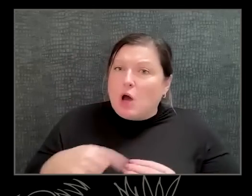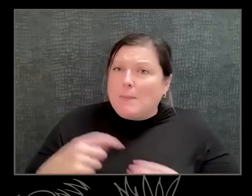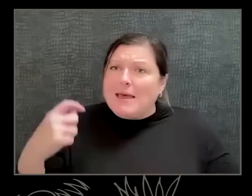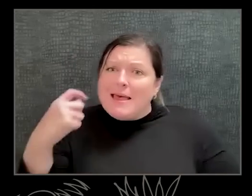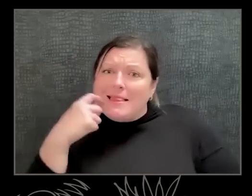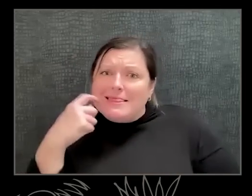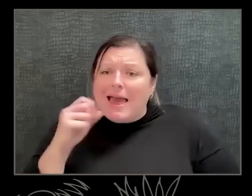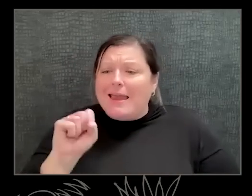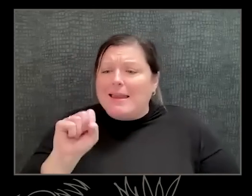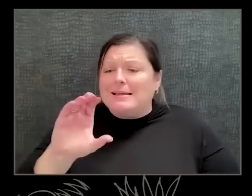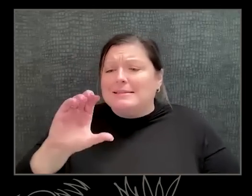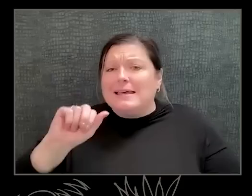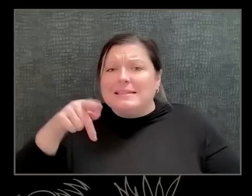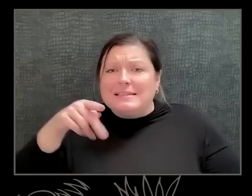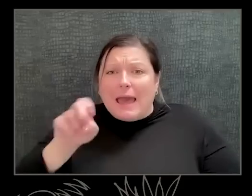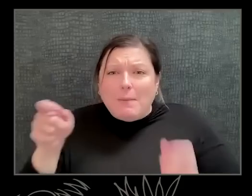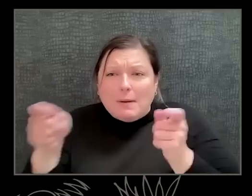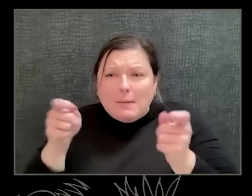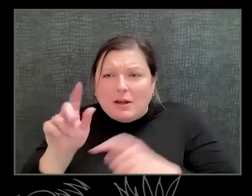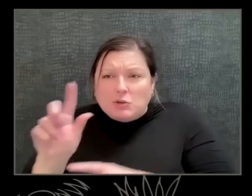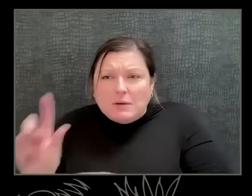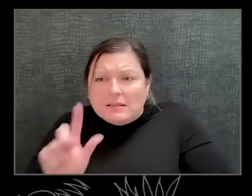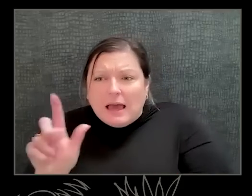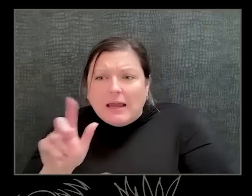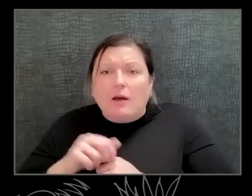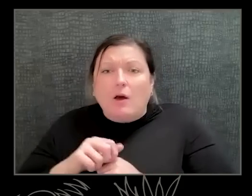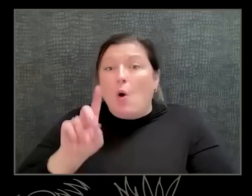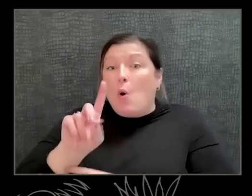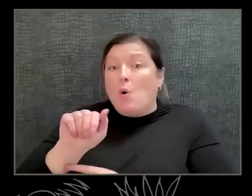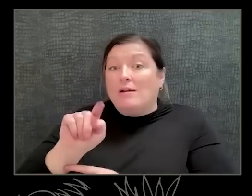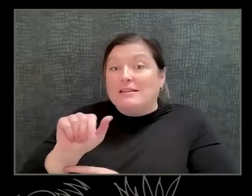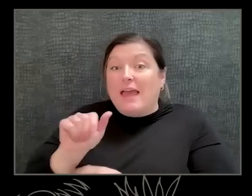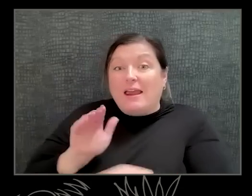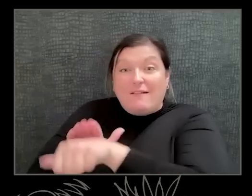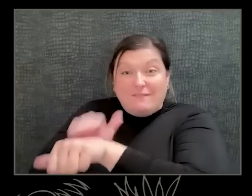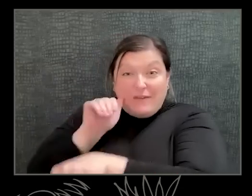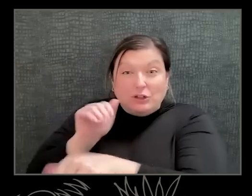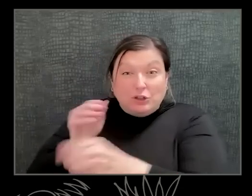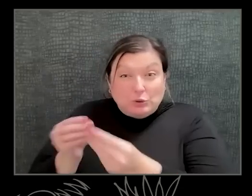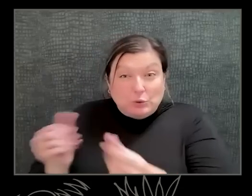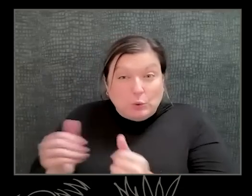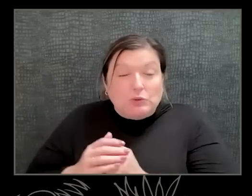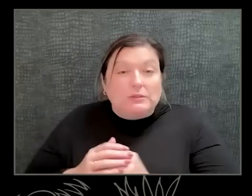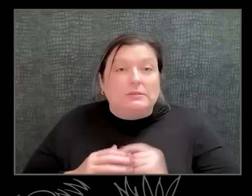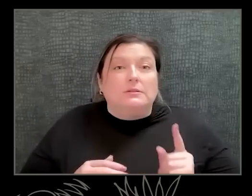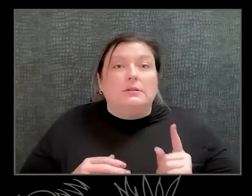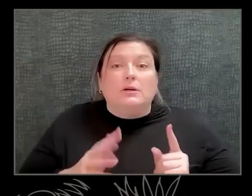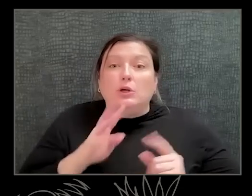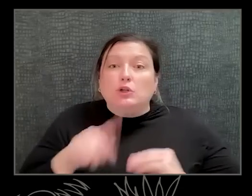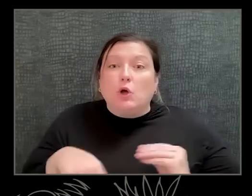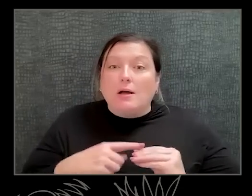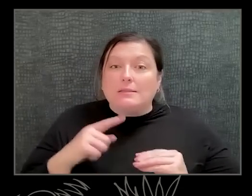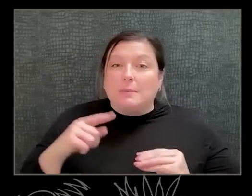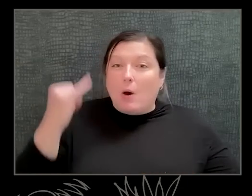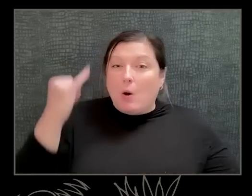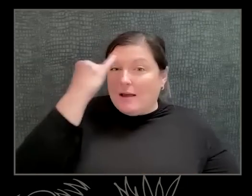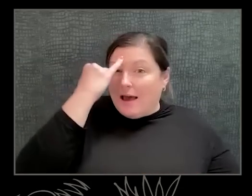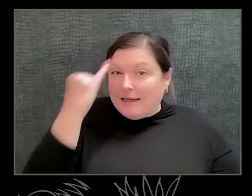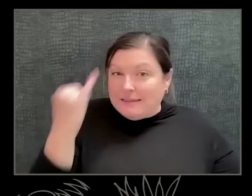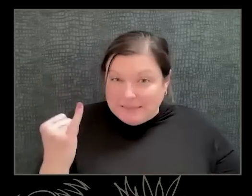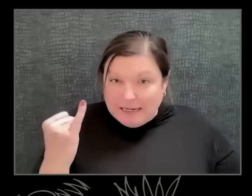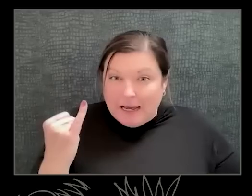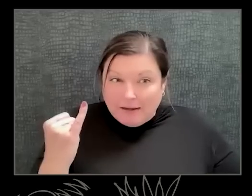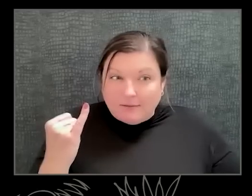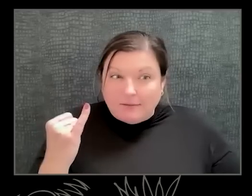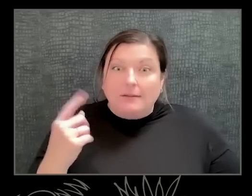state management library or data fetching solution. They were talks about an idea or something that